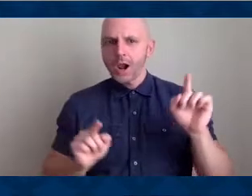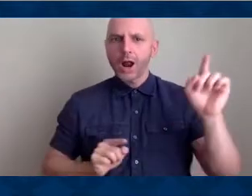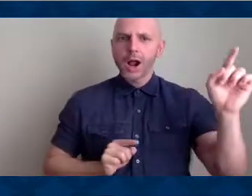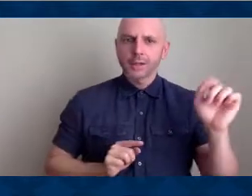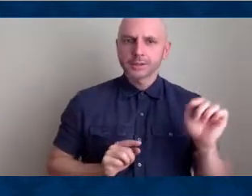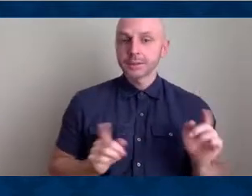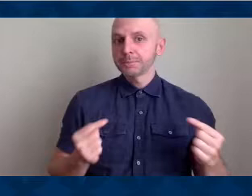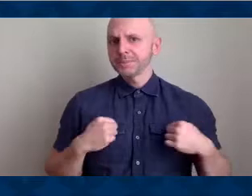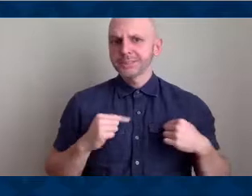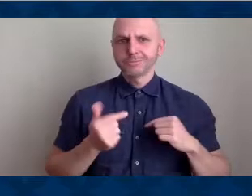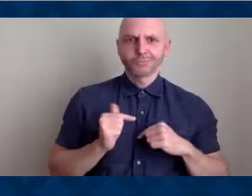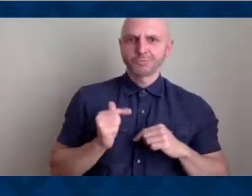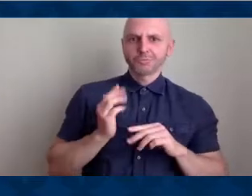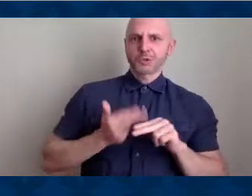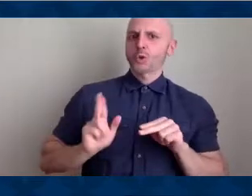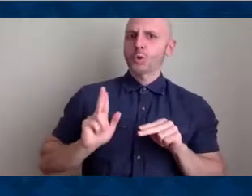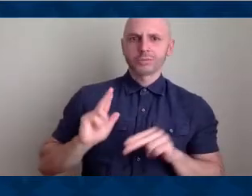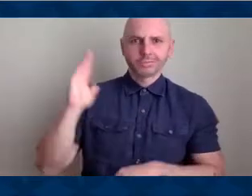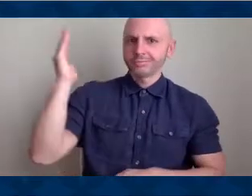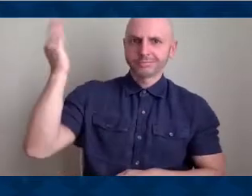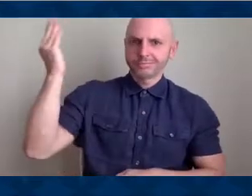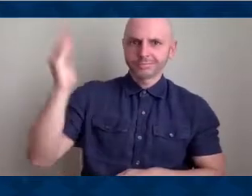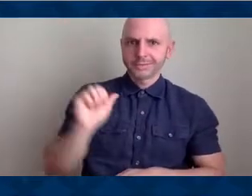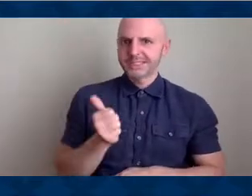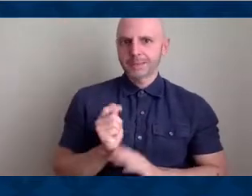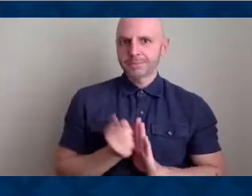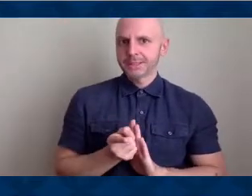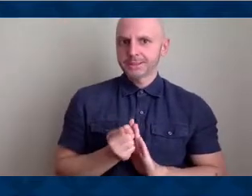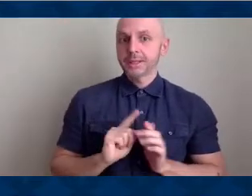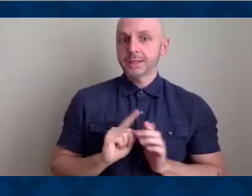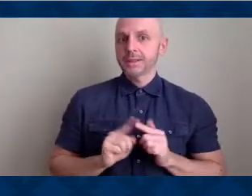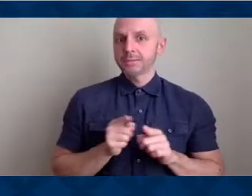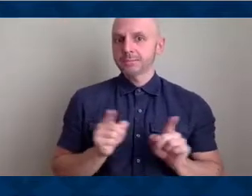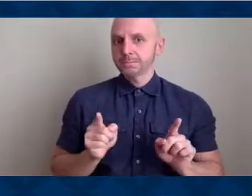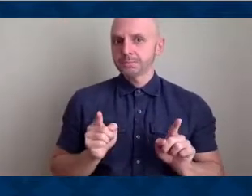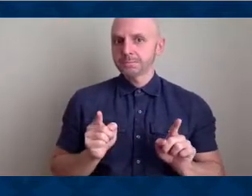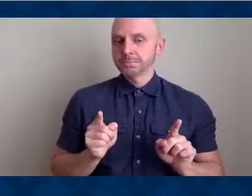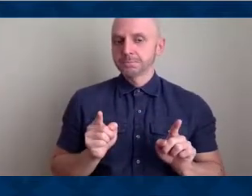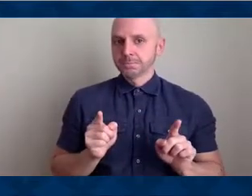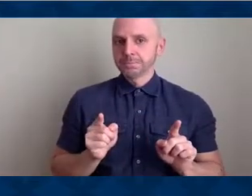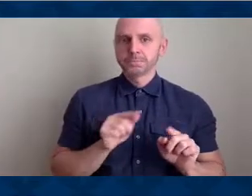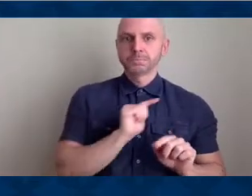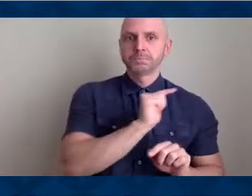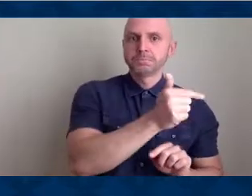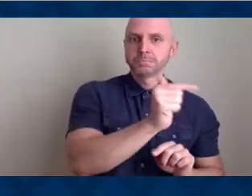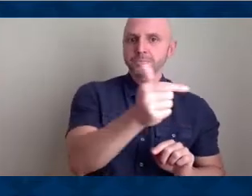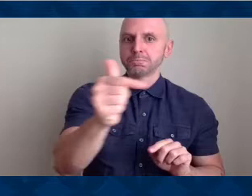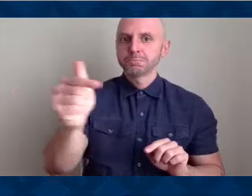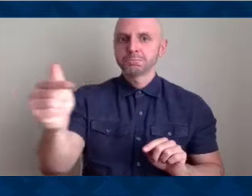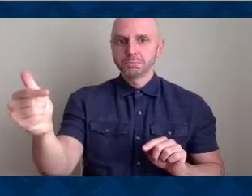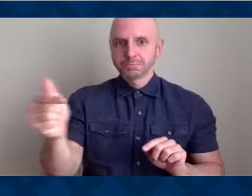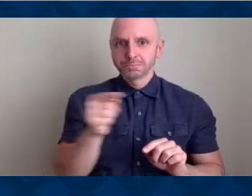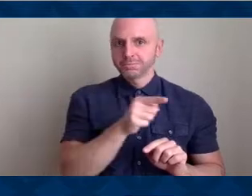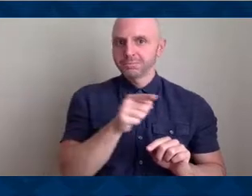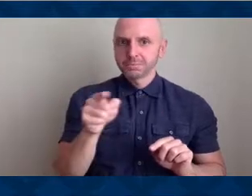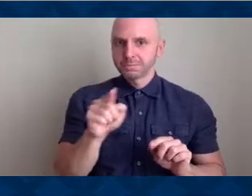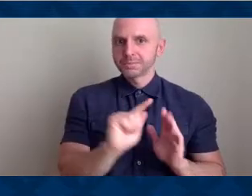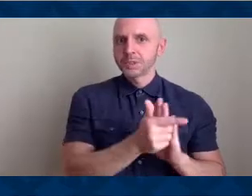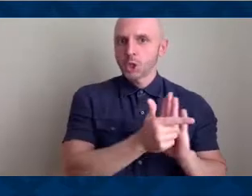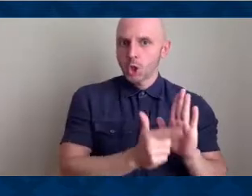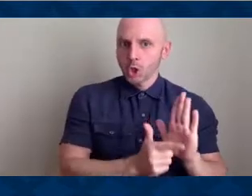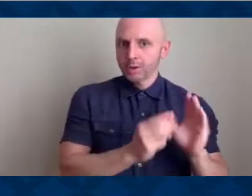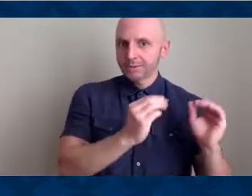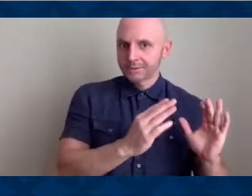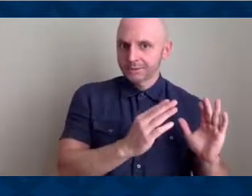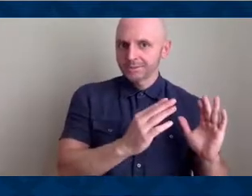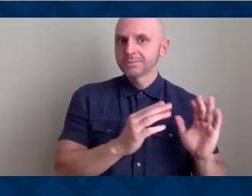so. And then we have with us several law professors and several students. And I think it's probably